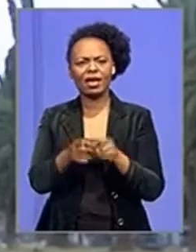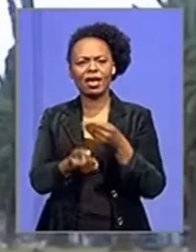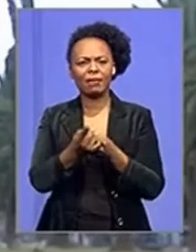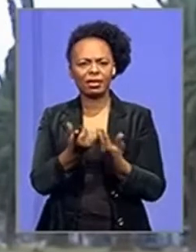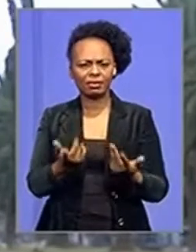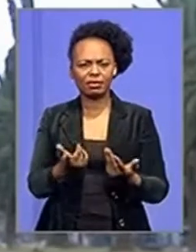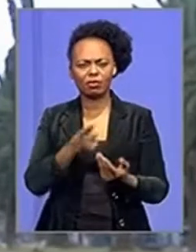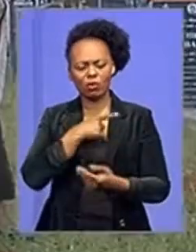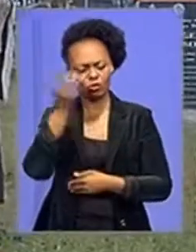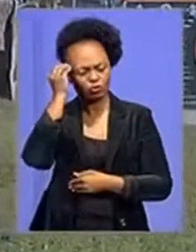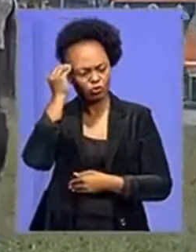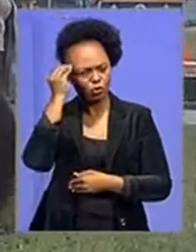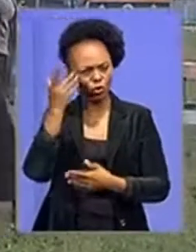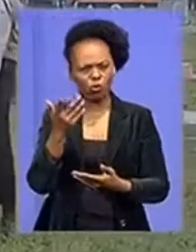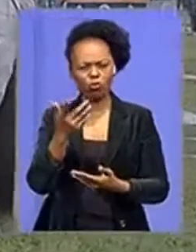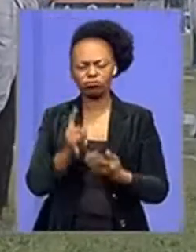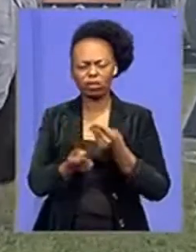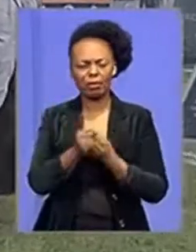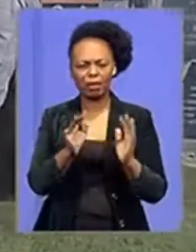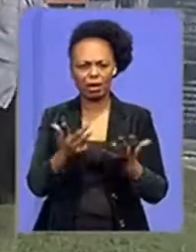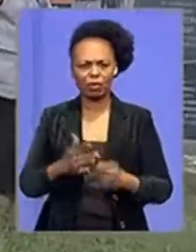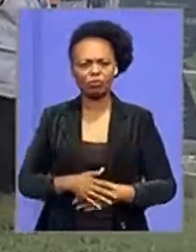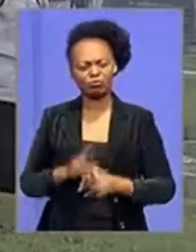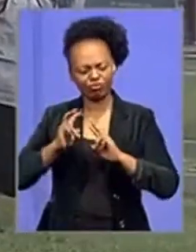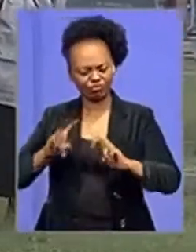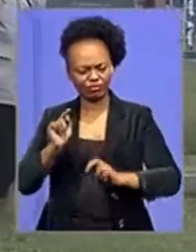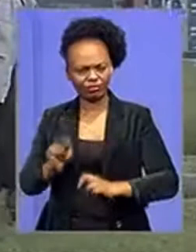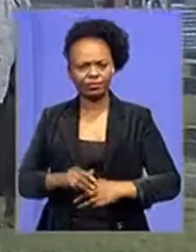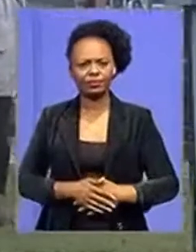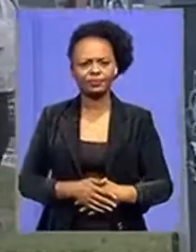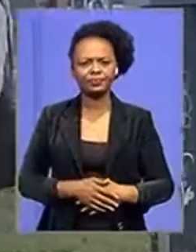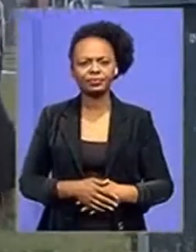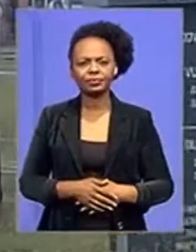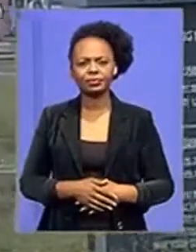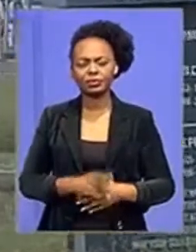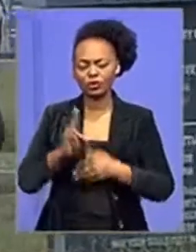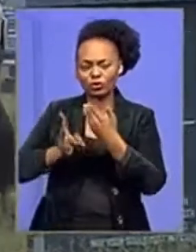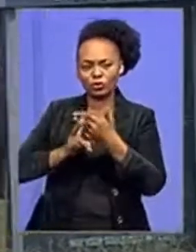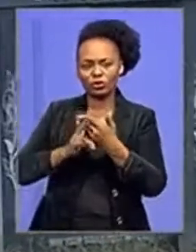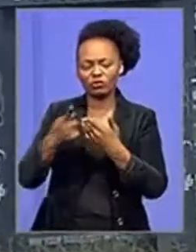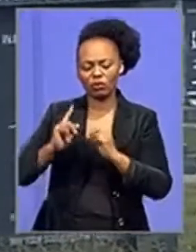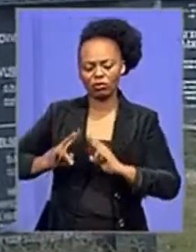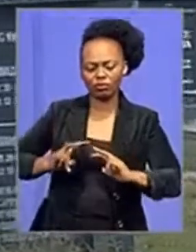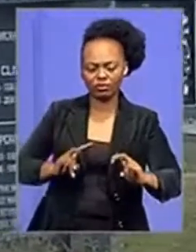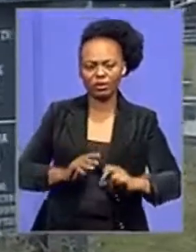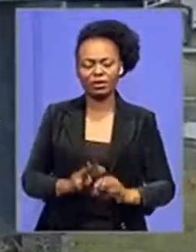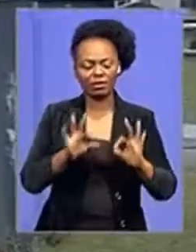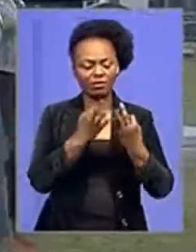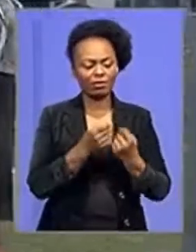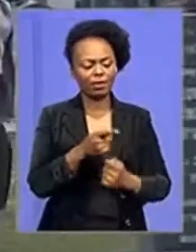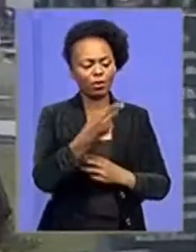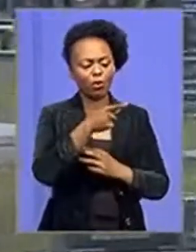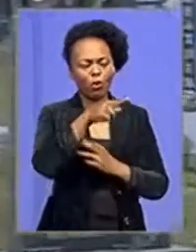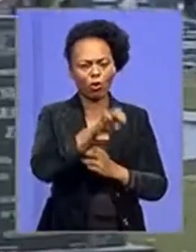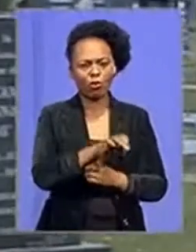gore go diagalang gona mole ditukišetso tša poloko ya bobedi di tšea tekano ya beke tše pedi ge le balapa la Mokate ba